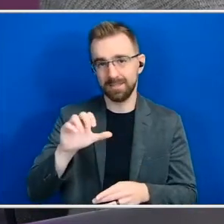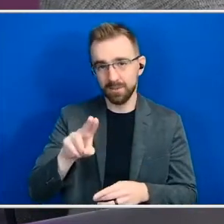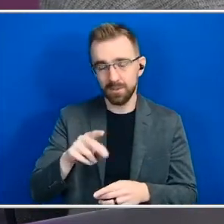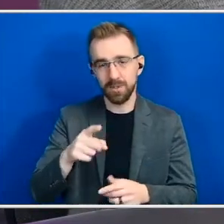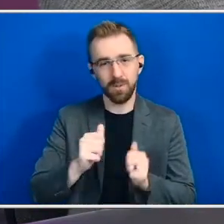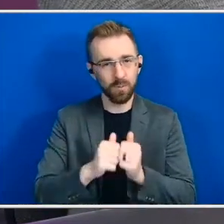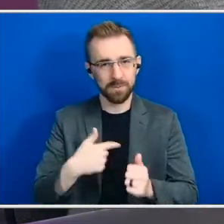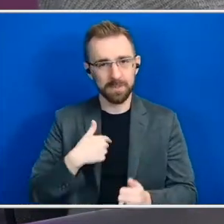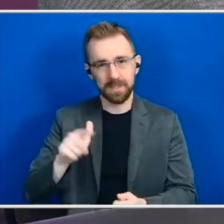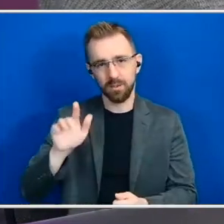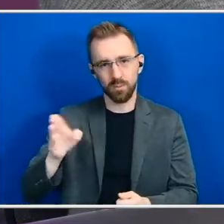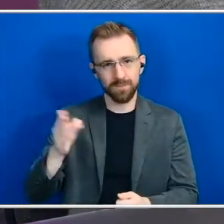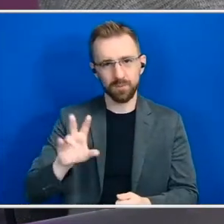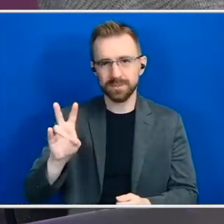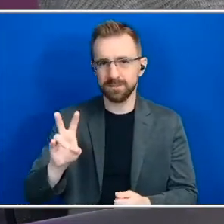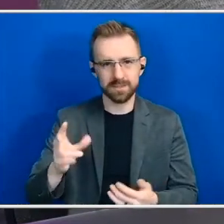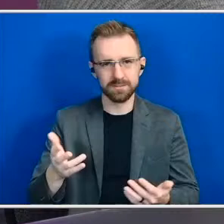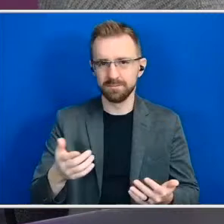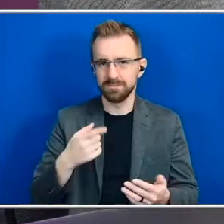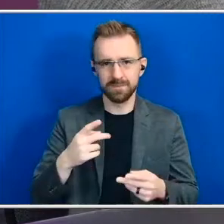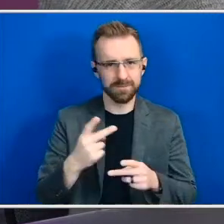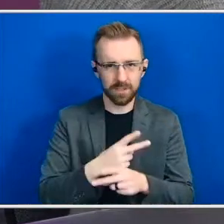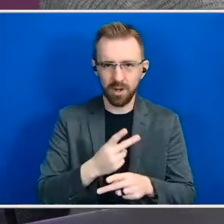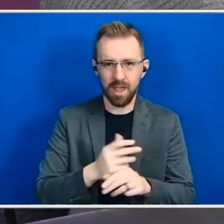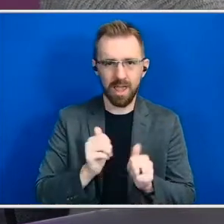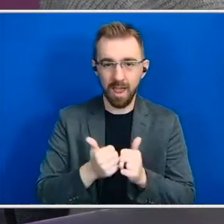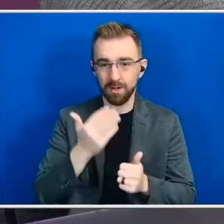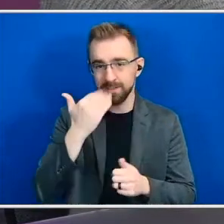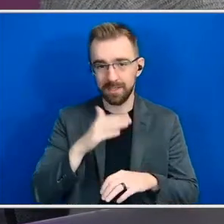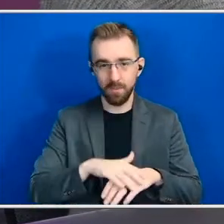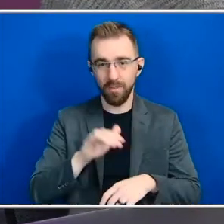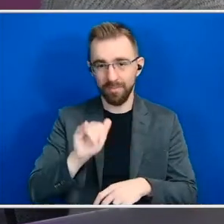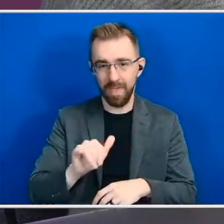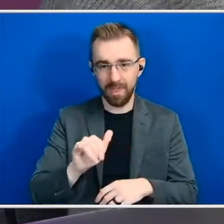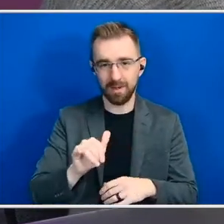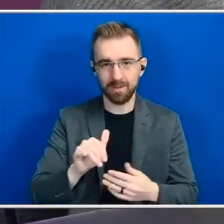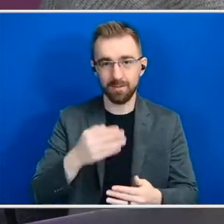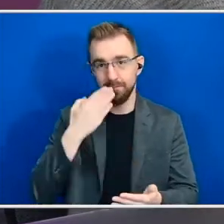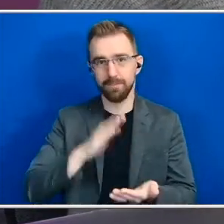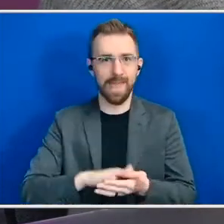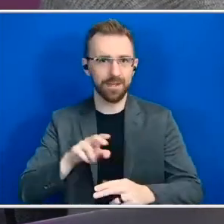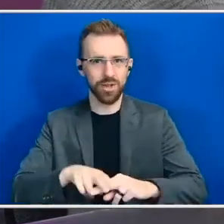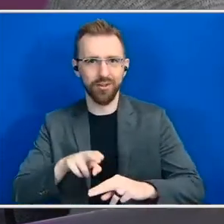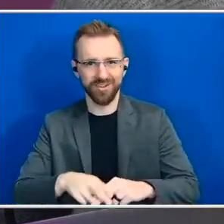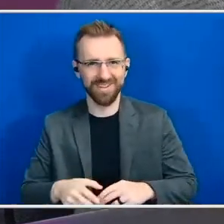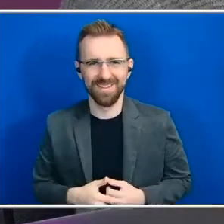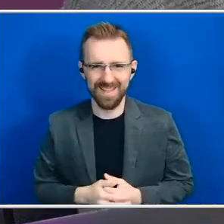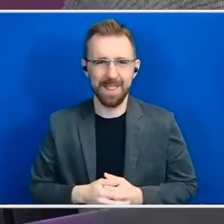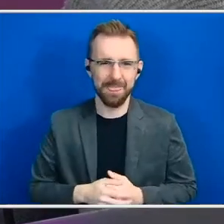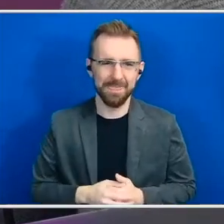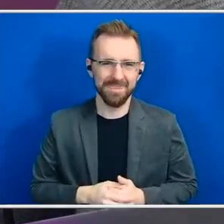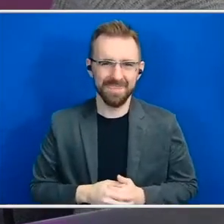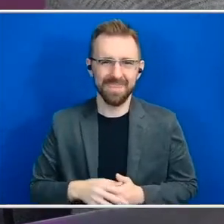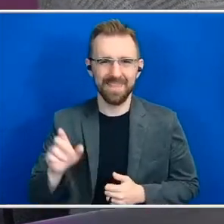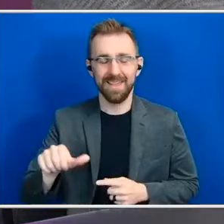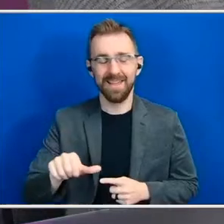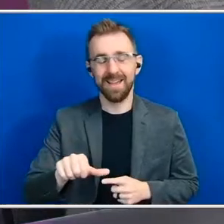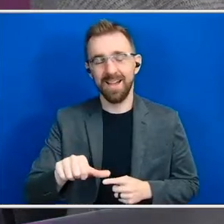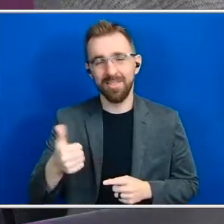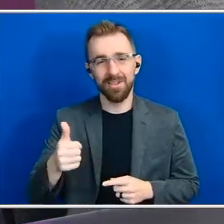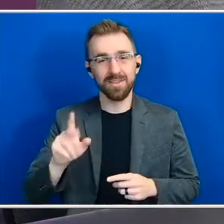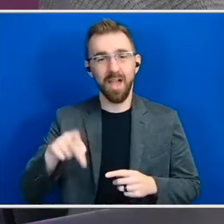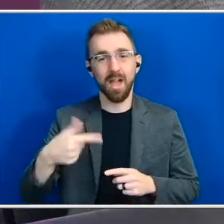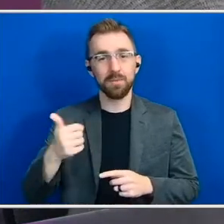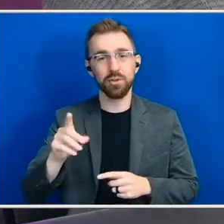a day. They figured out how to sleep on that bad chair. In the other, it's an upgrade, but they were there for